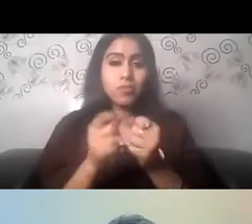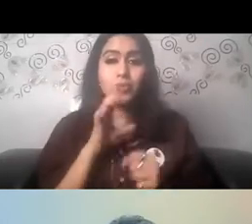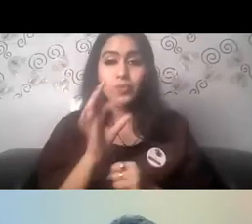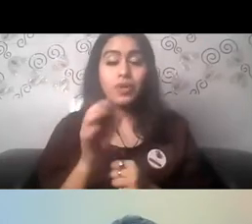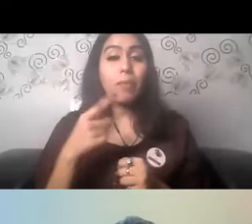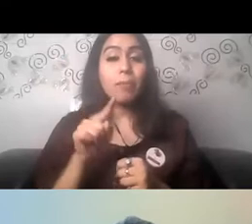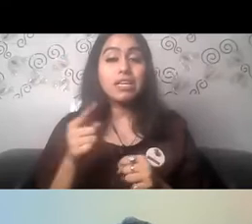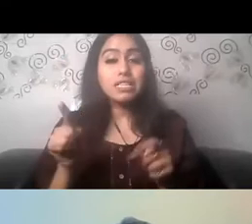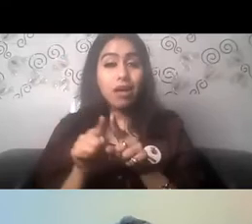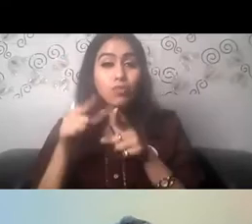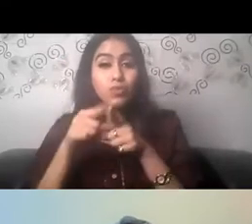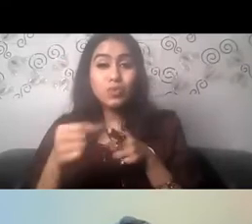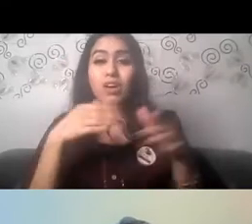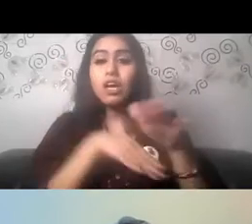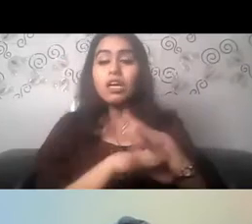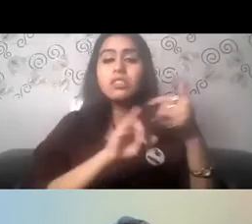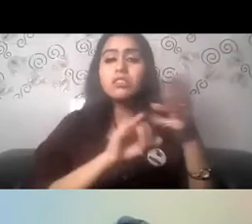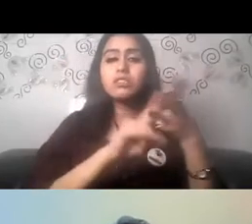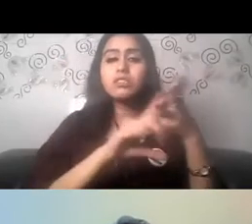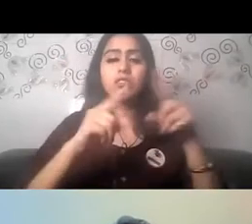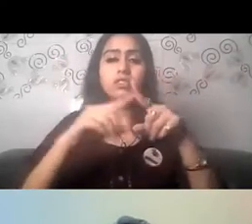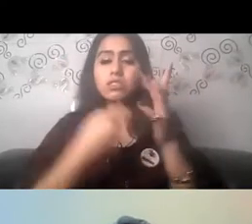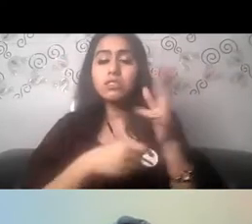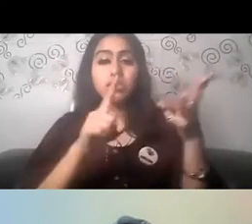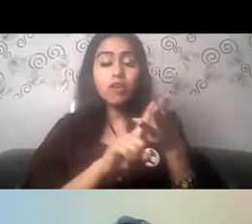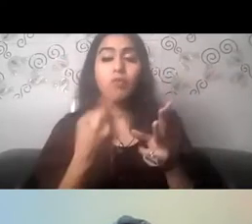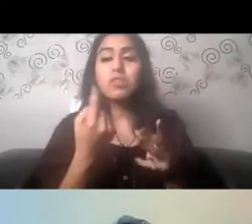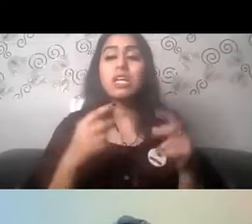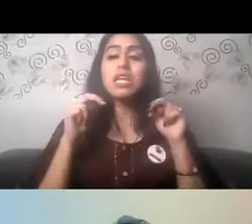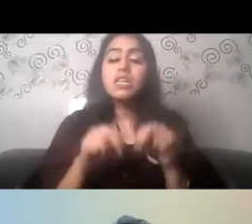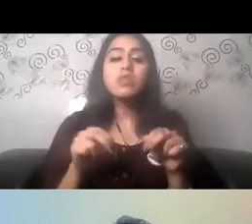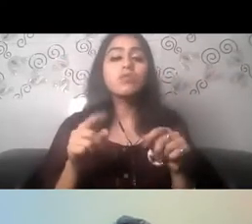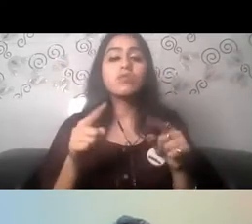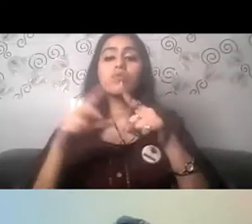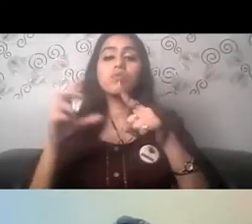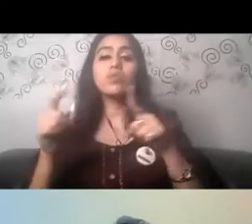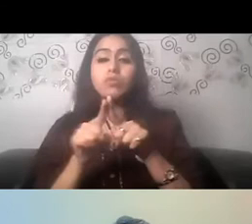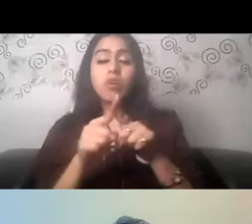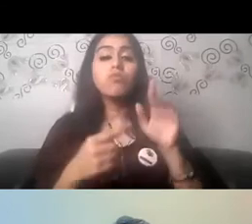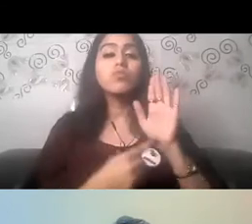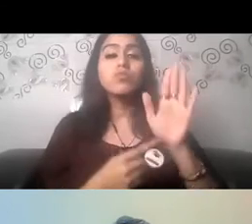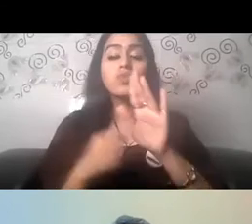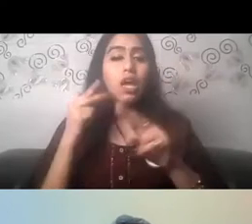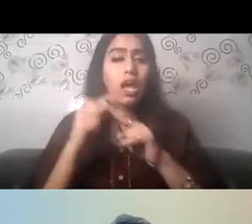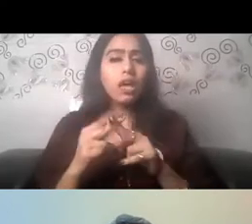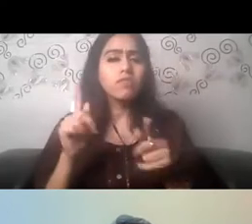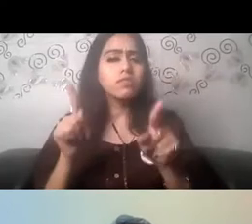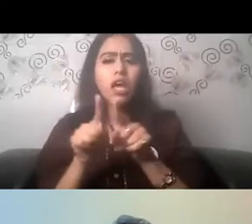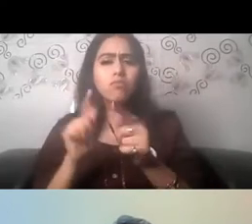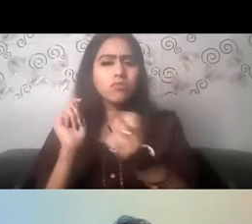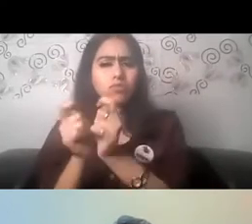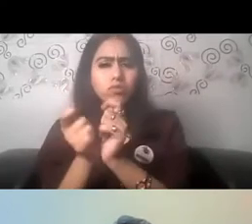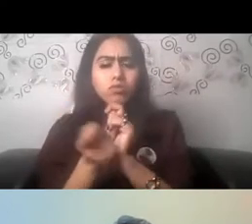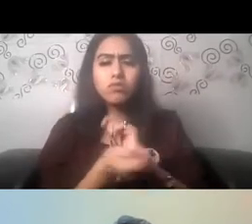do in the disability space, we need to ensure that disabled people are leading that change